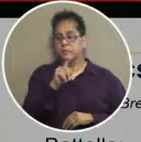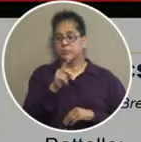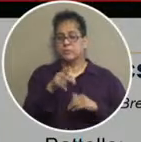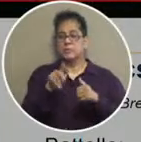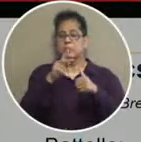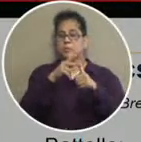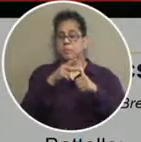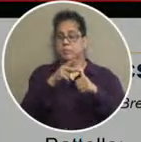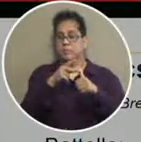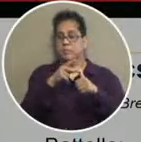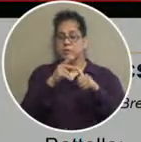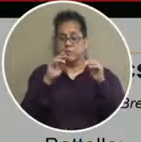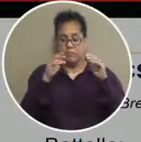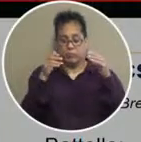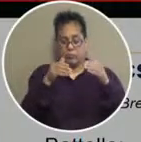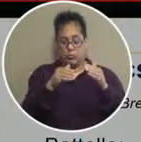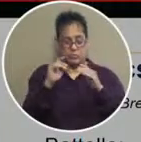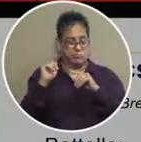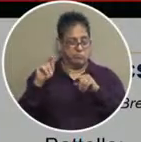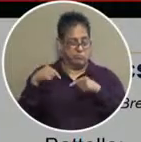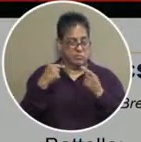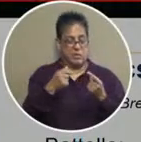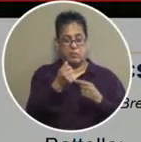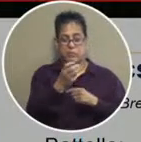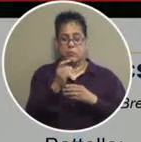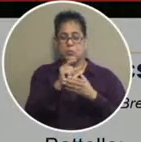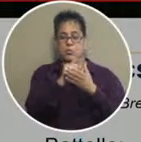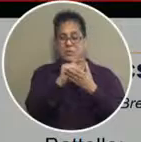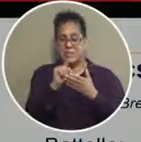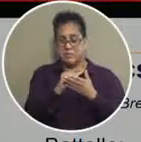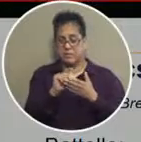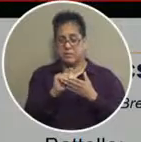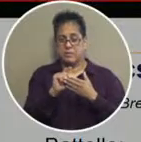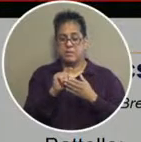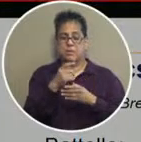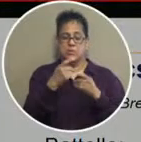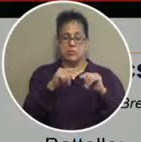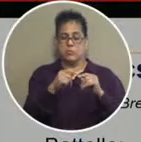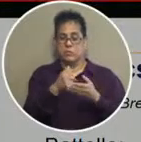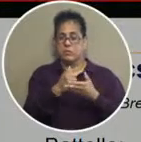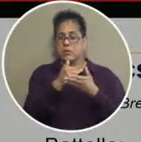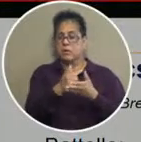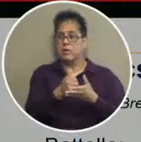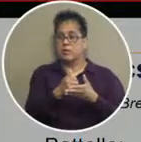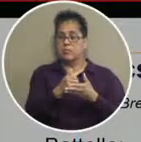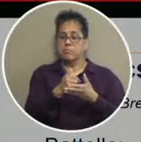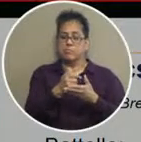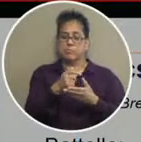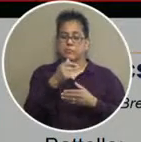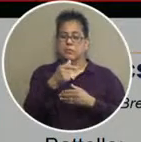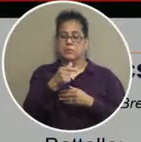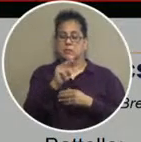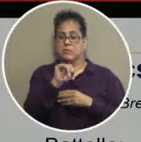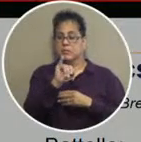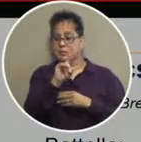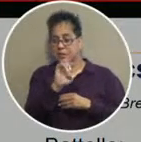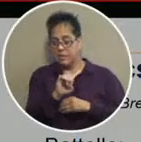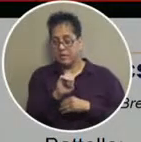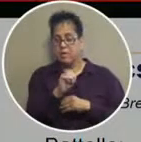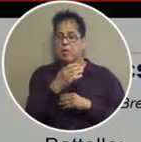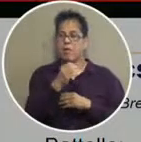primary focuses for me over the past couple of weeks, and trying to help guide that understanding. And then